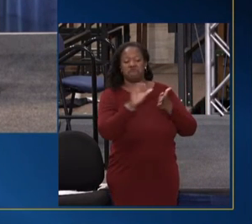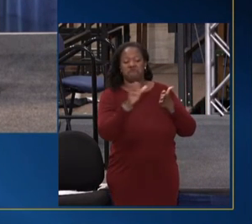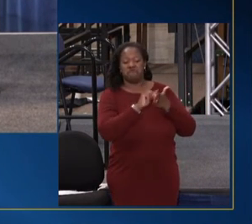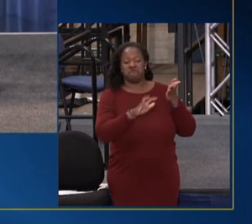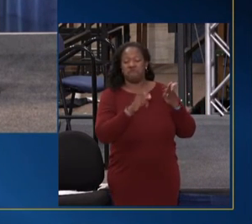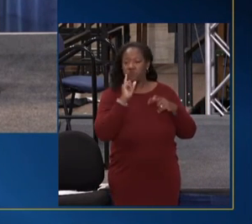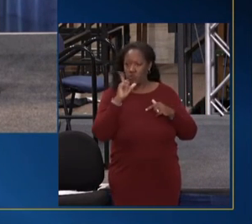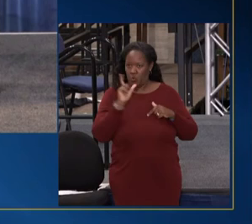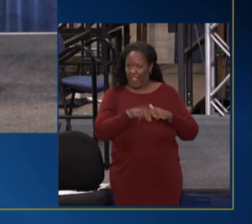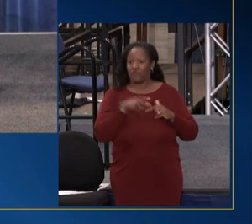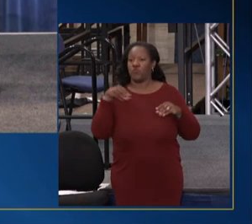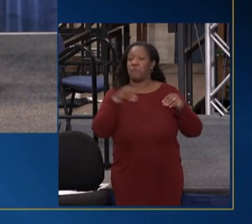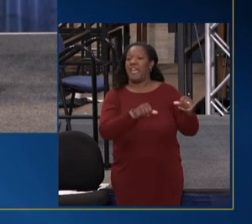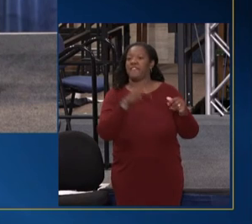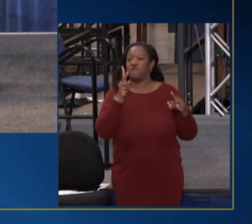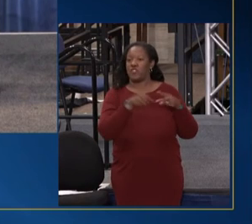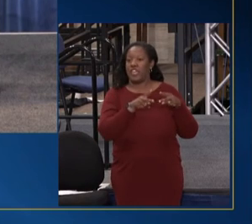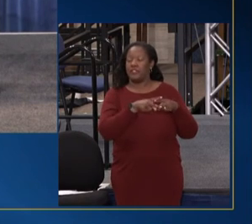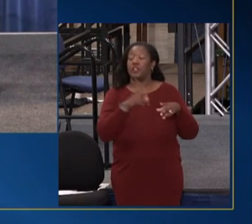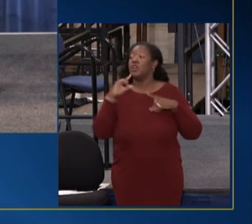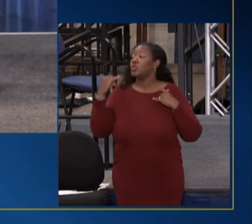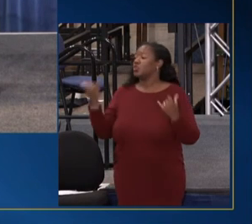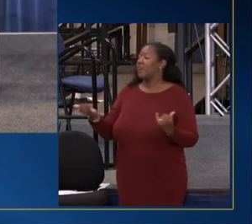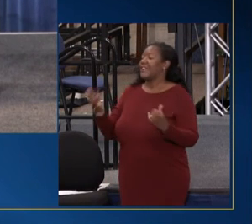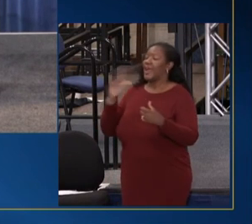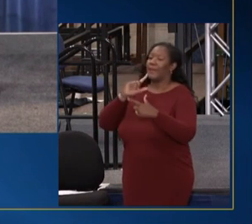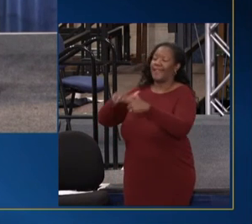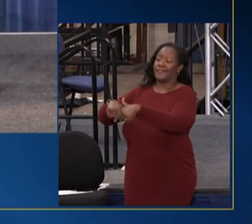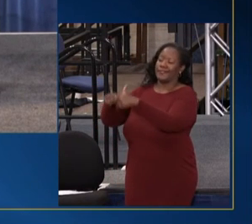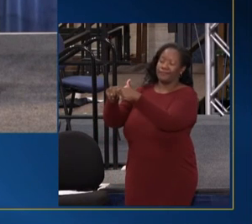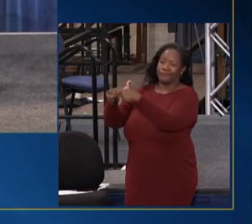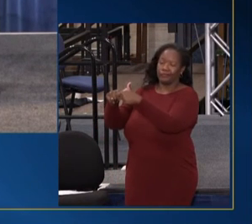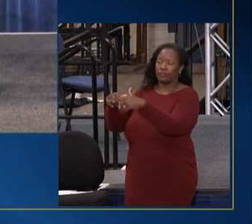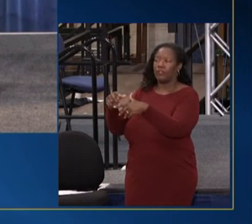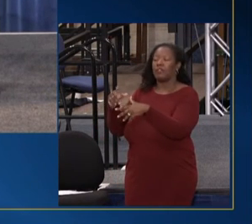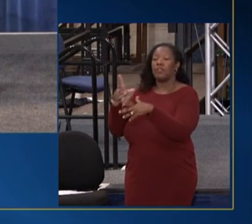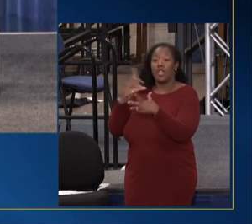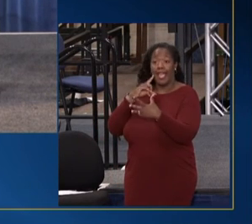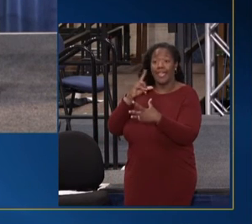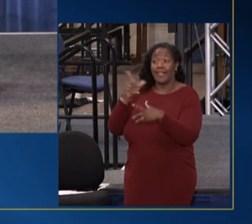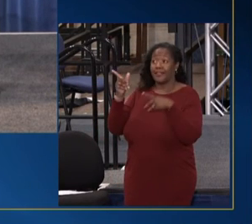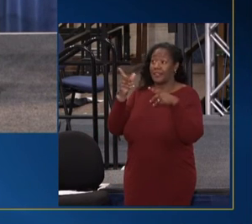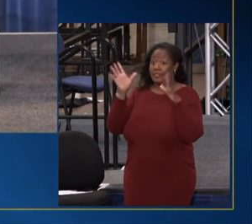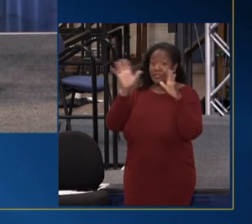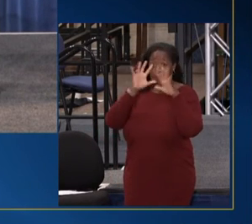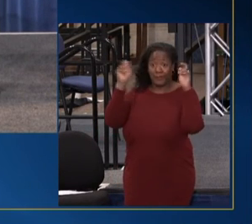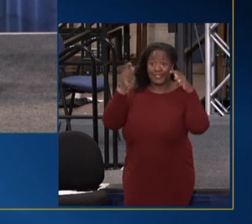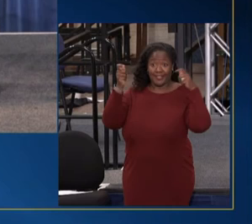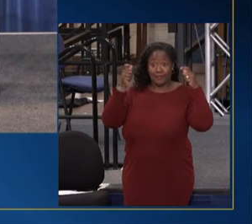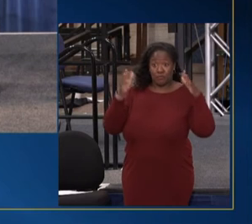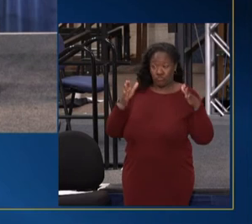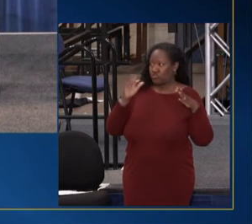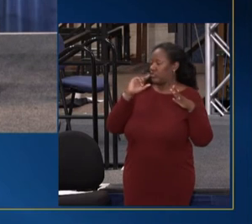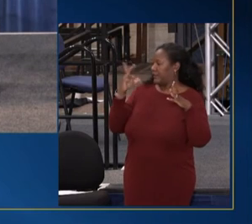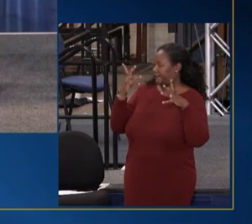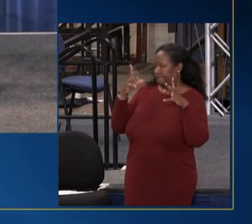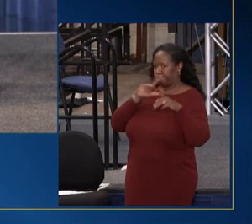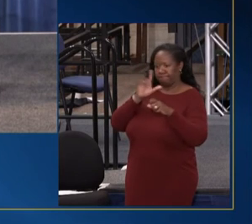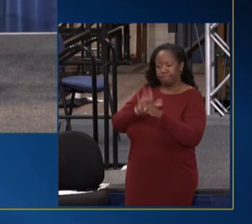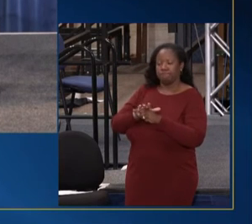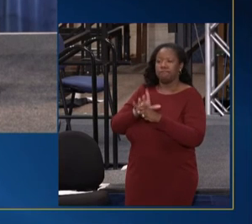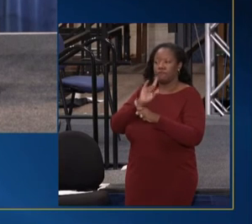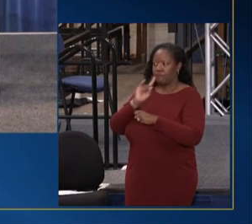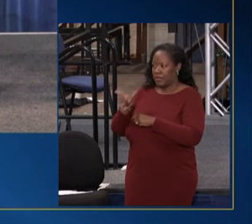so right now we have a stay, and the administration is committed to doing whatever it can to ensure full access